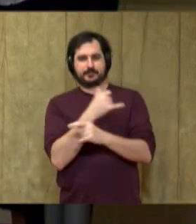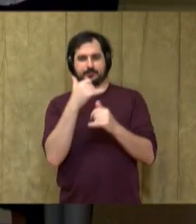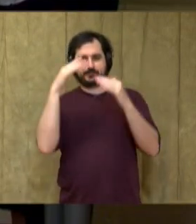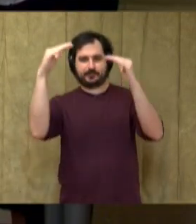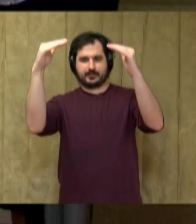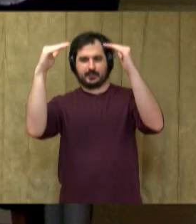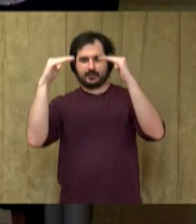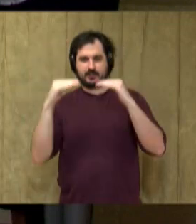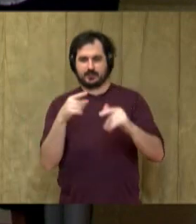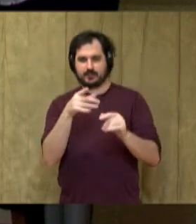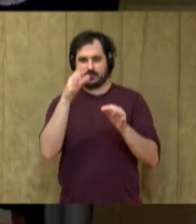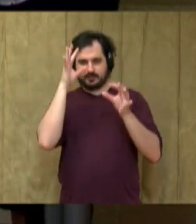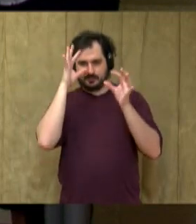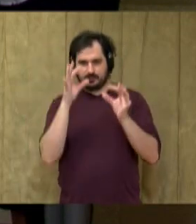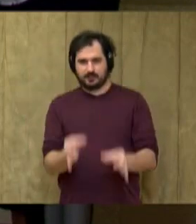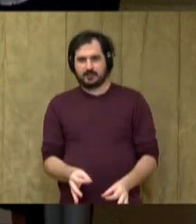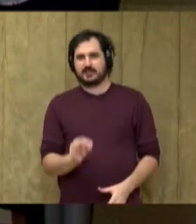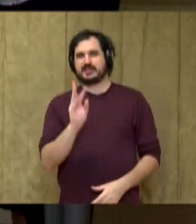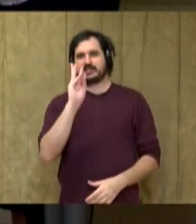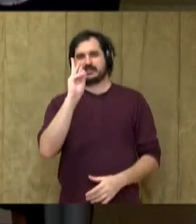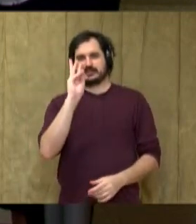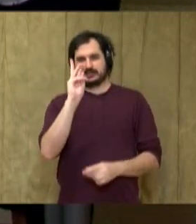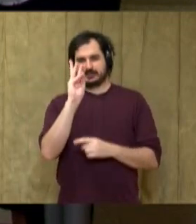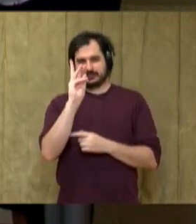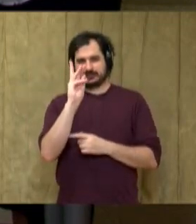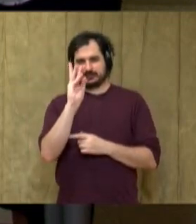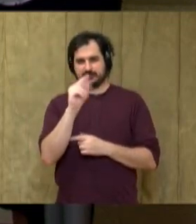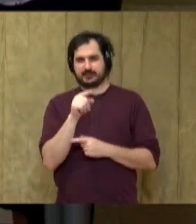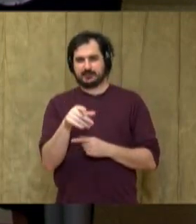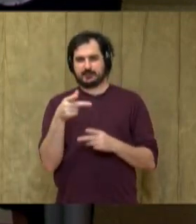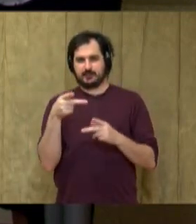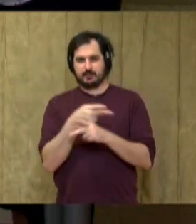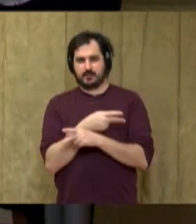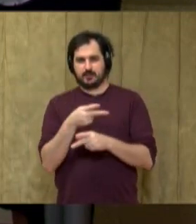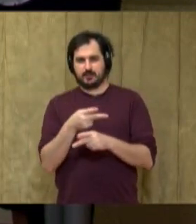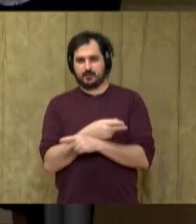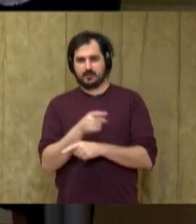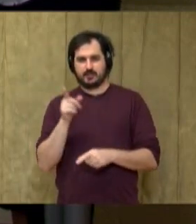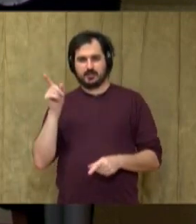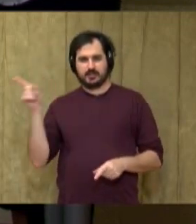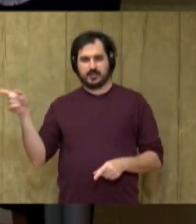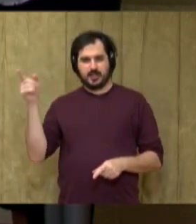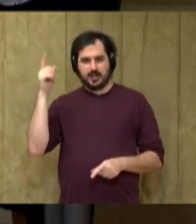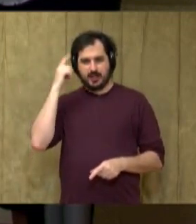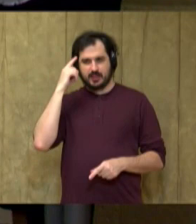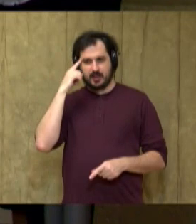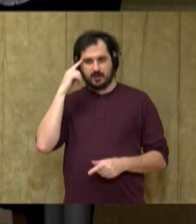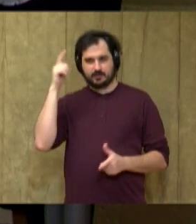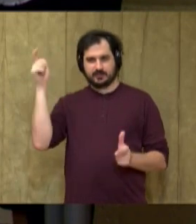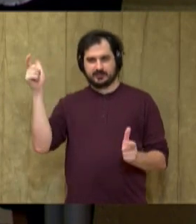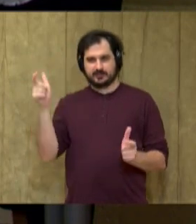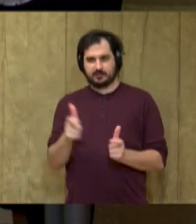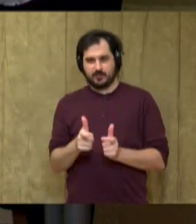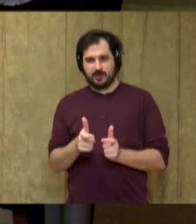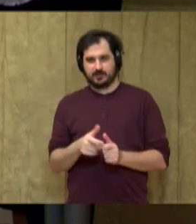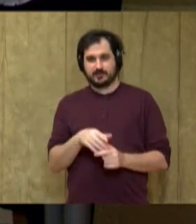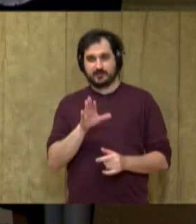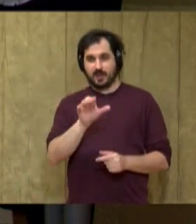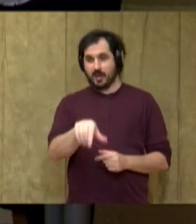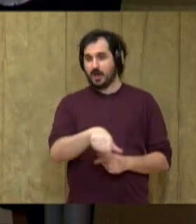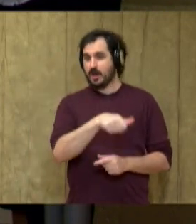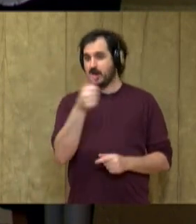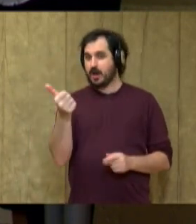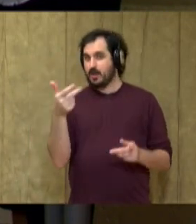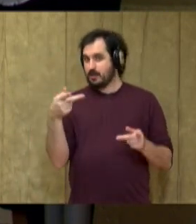did this. She chose 16 as a multiple that she thought was the smallest. Is there another multiple that we could use